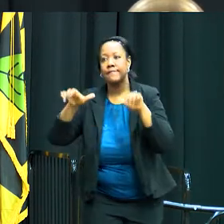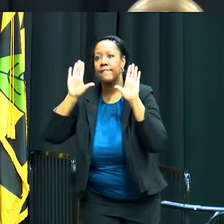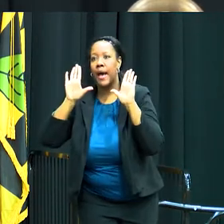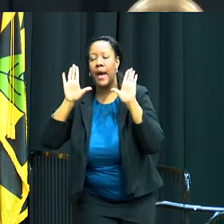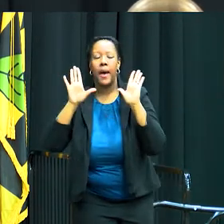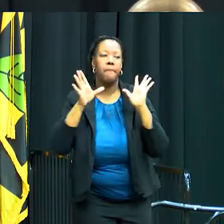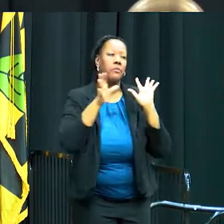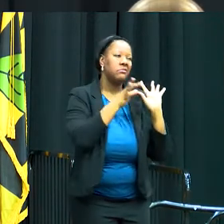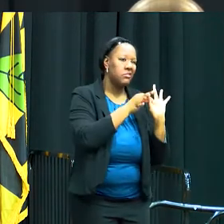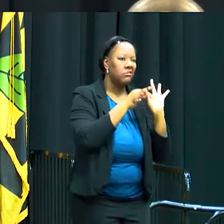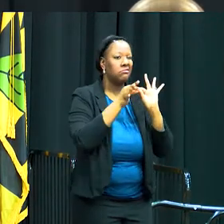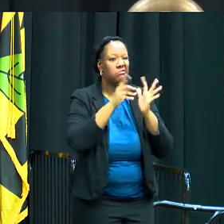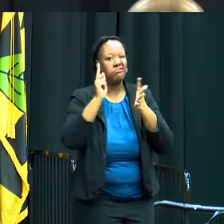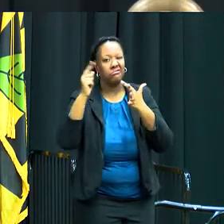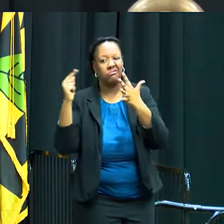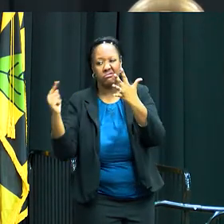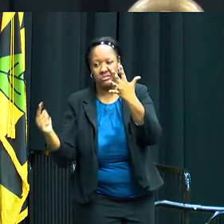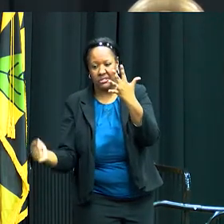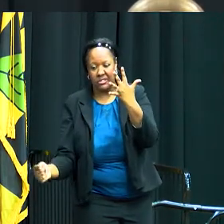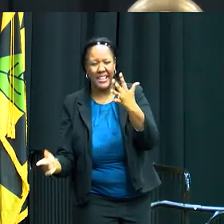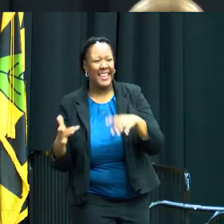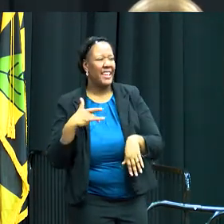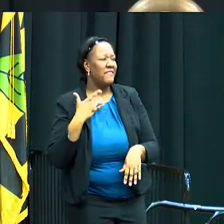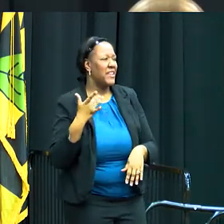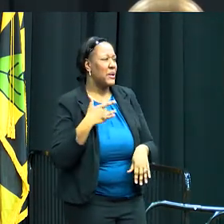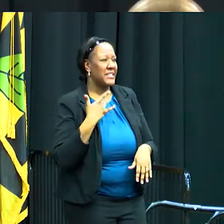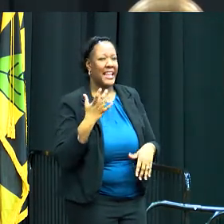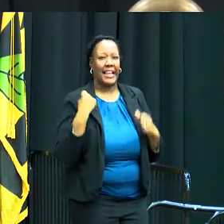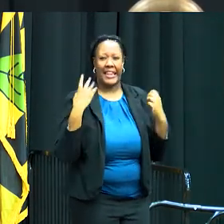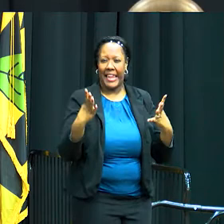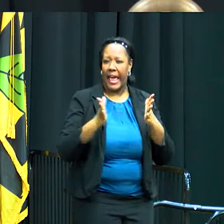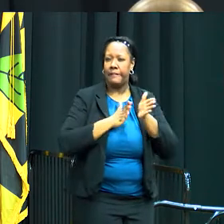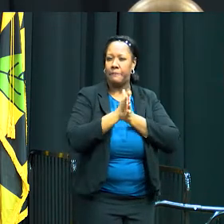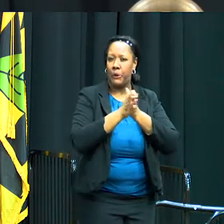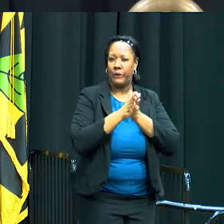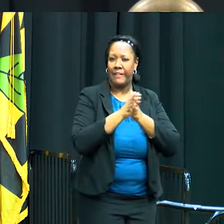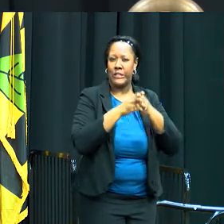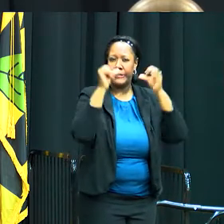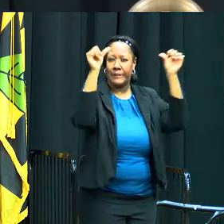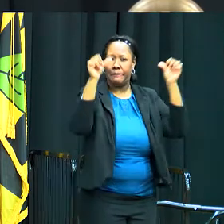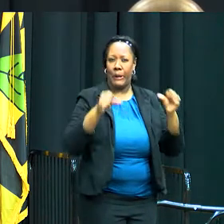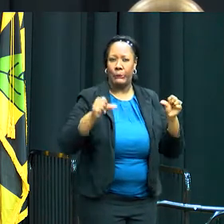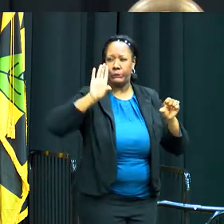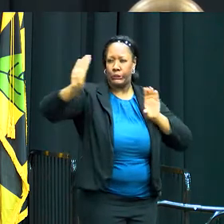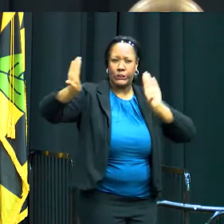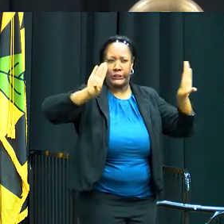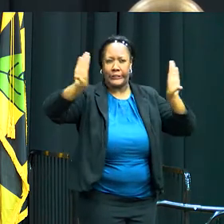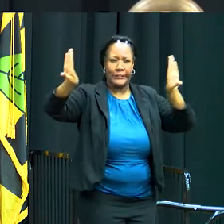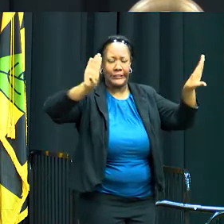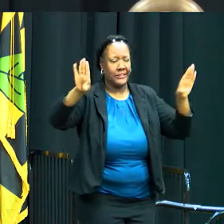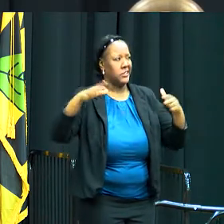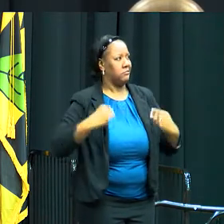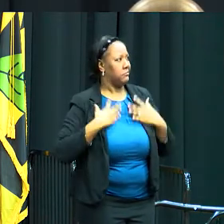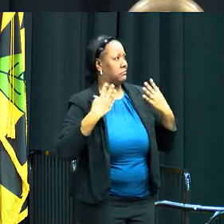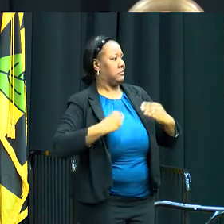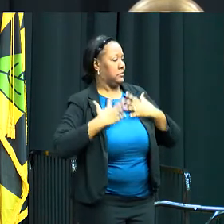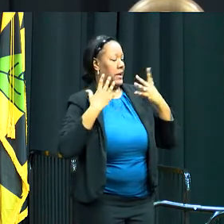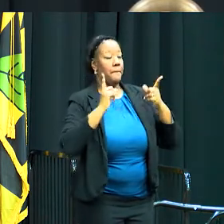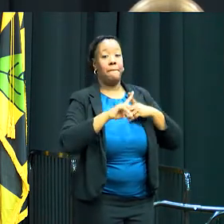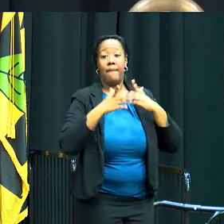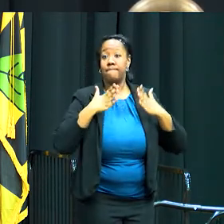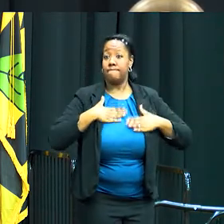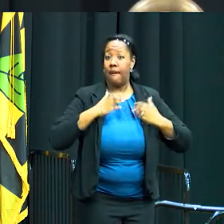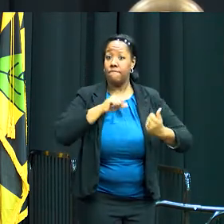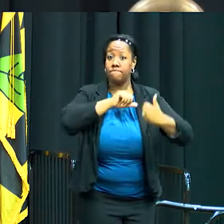and so on, like an endless hallway filled with motivational posters. I have a different idea to put before you